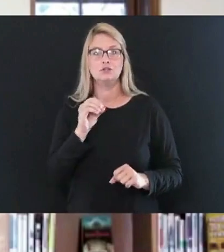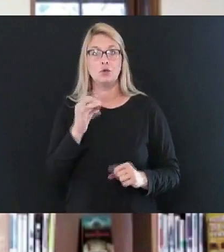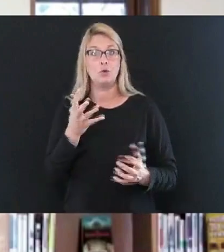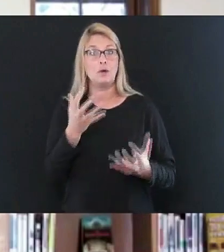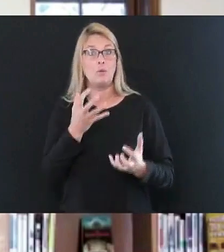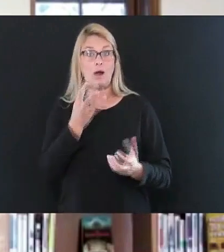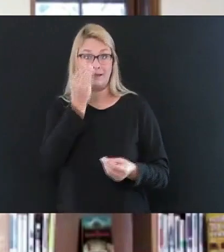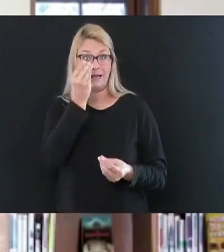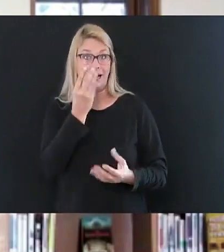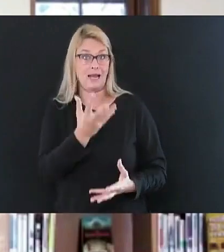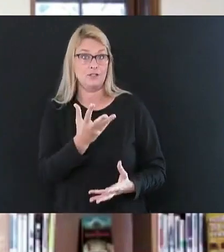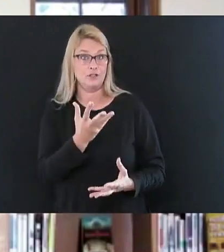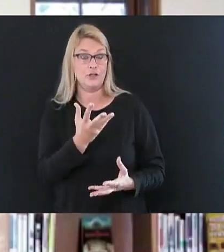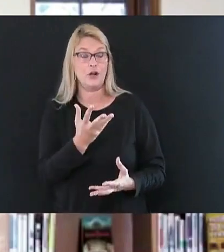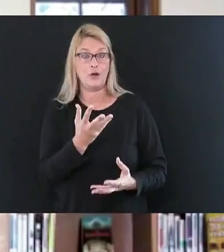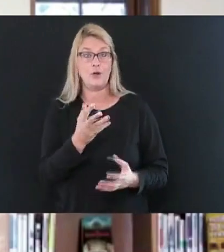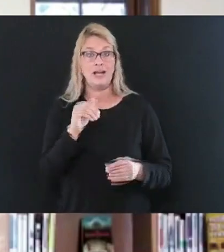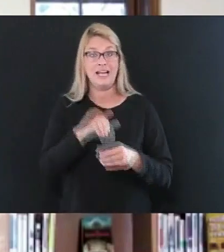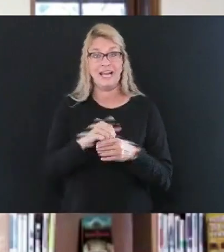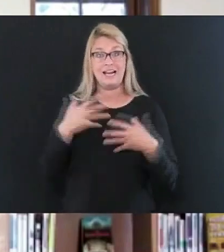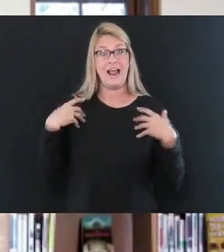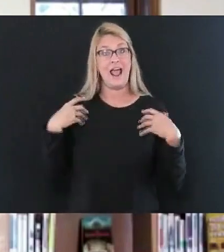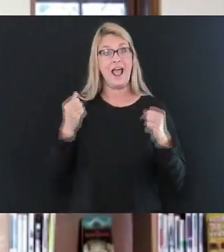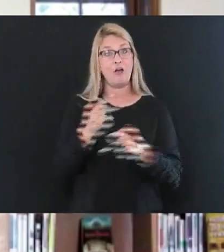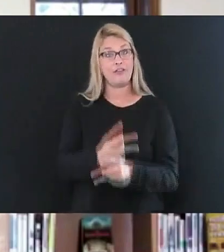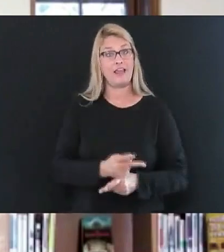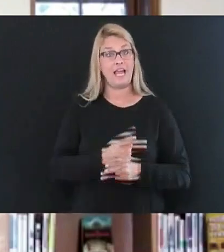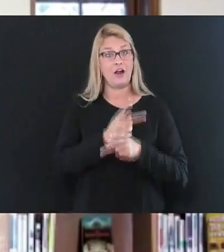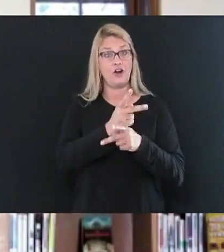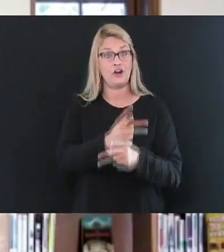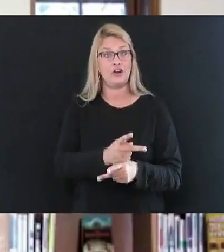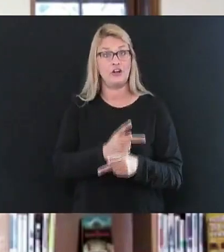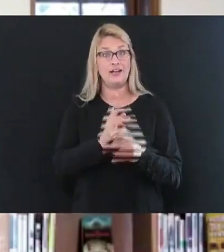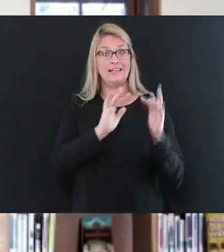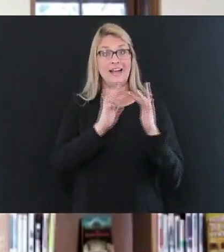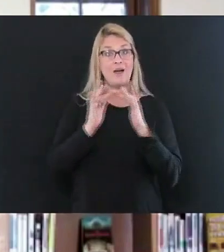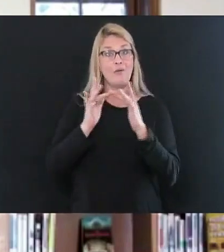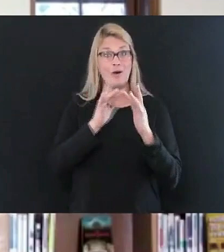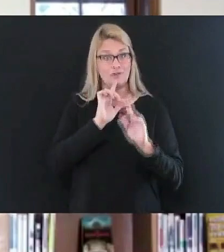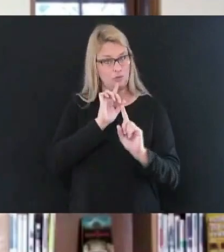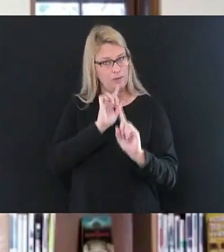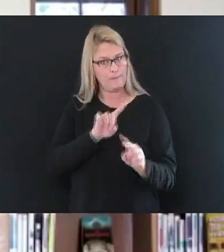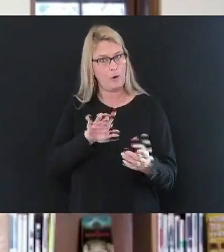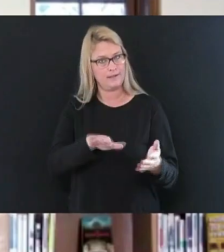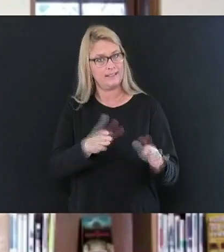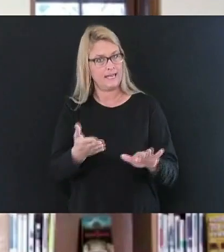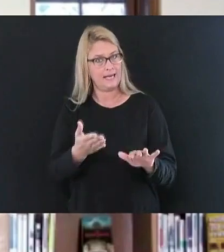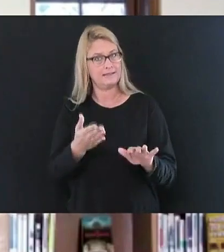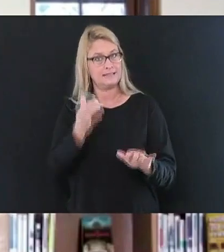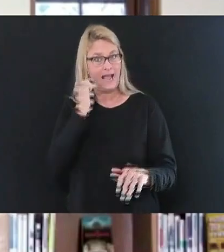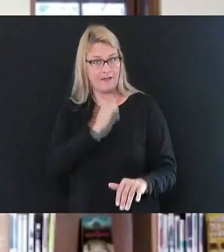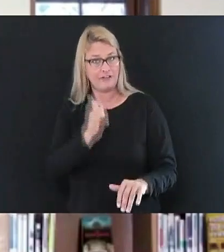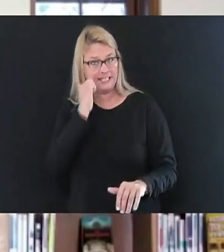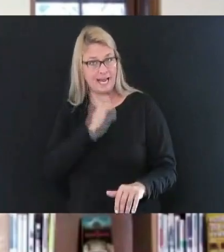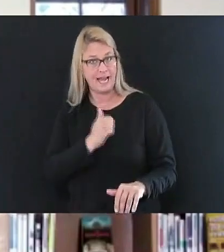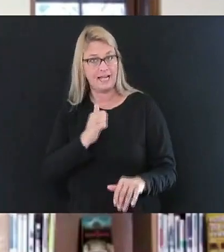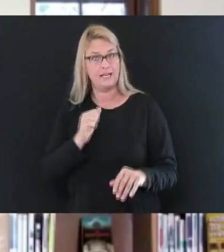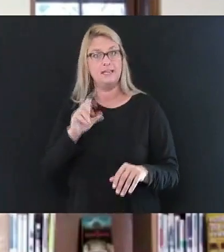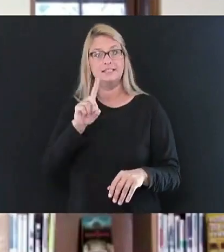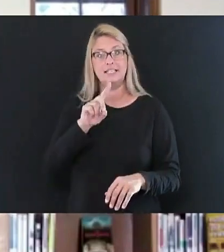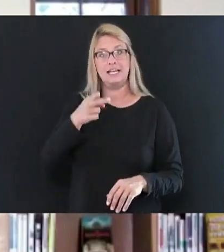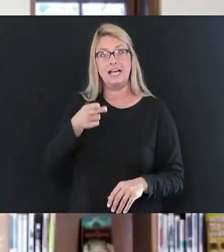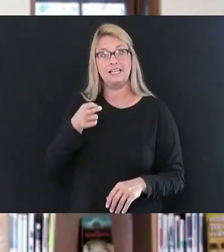remind everyone in the healthcare network to report these so that they can be reported daily to our DHHR